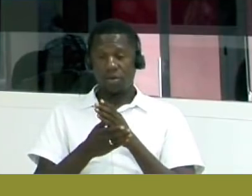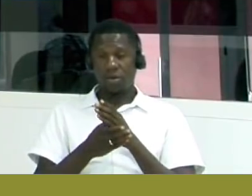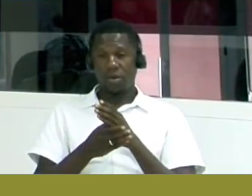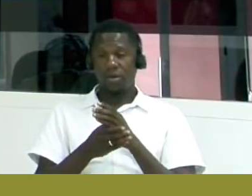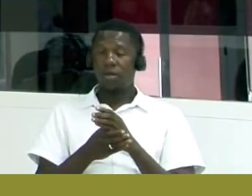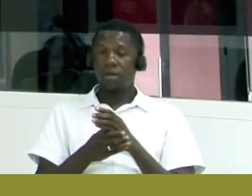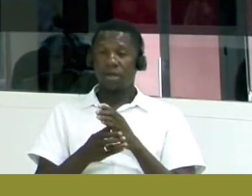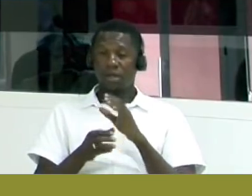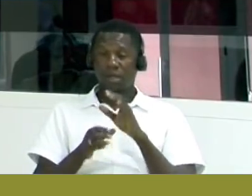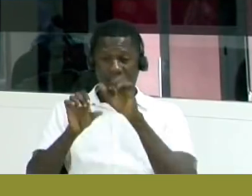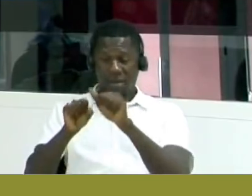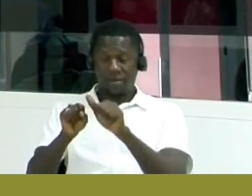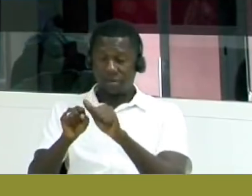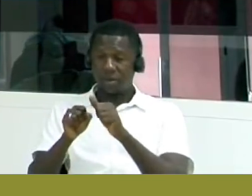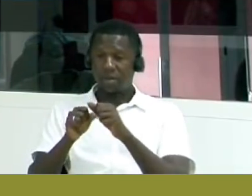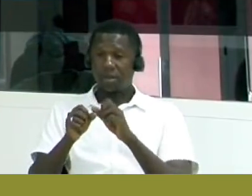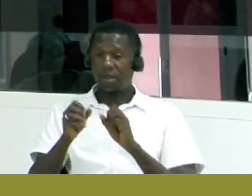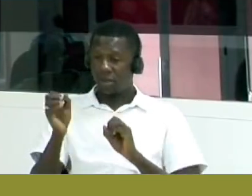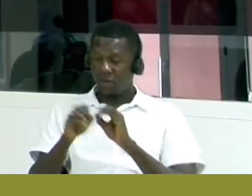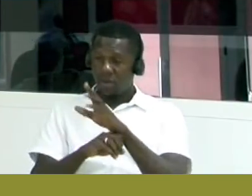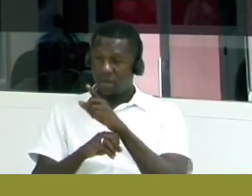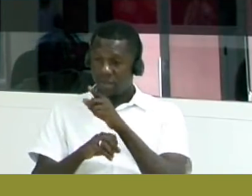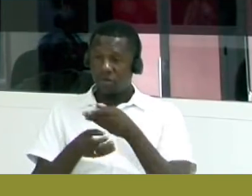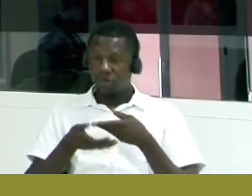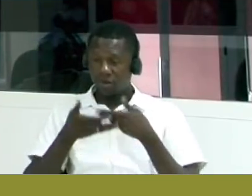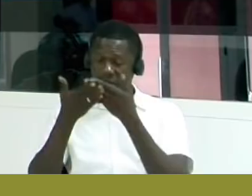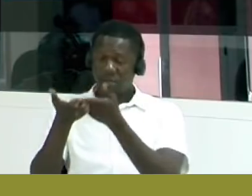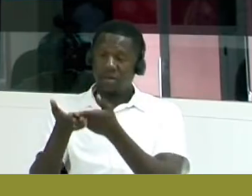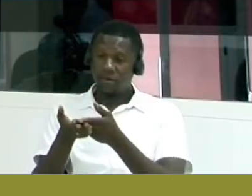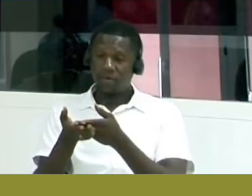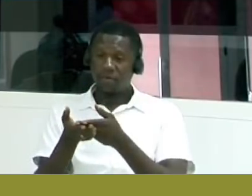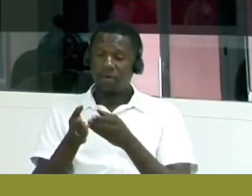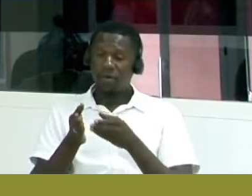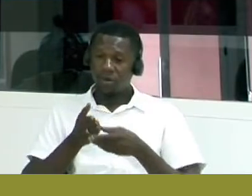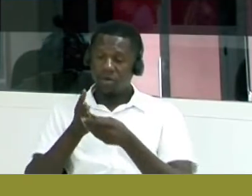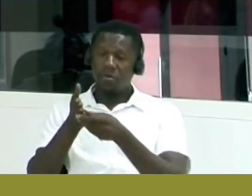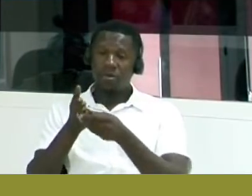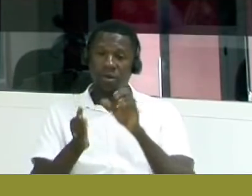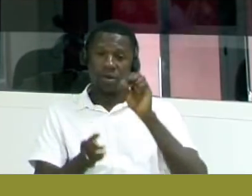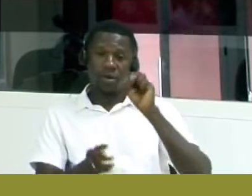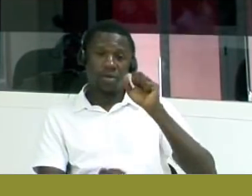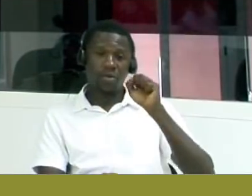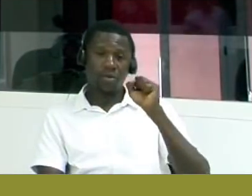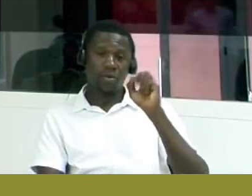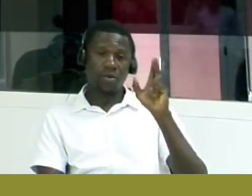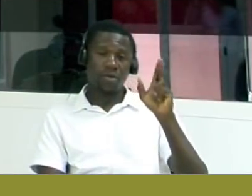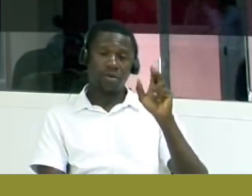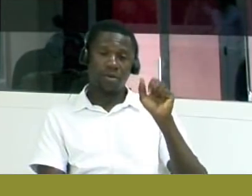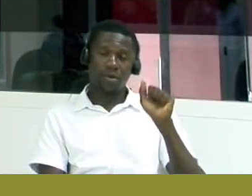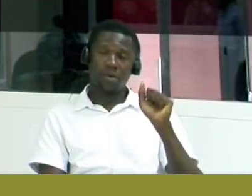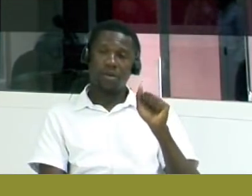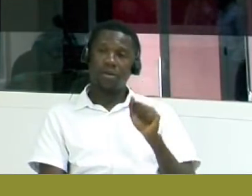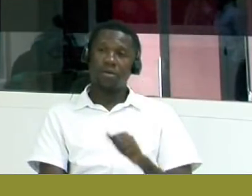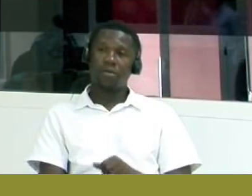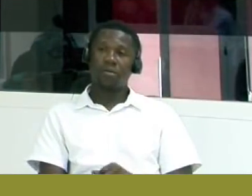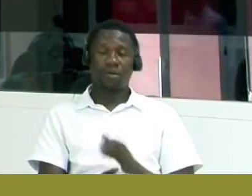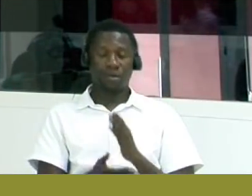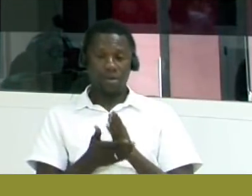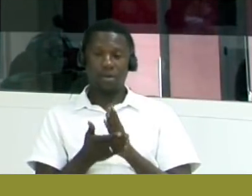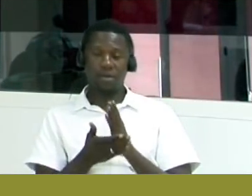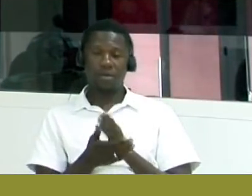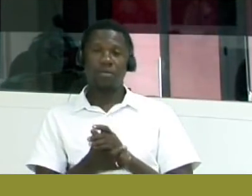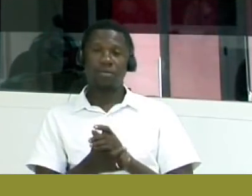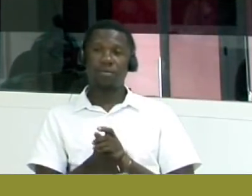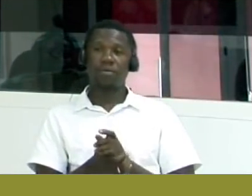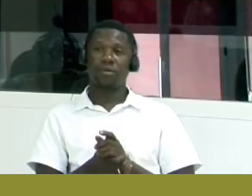captured the orders that you gave Commissioner Sow? Yeah, to a large extent. Is there